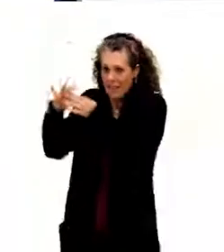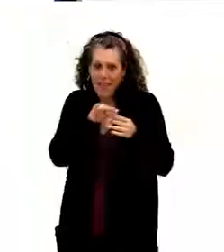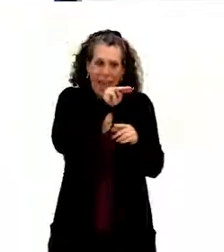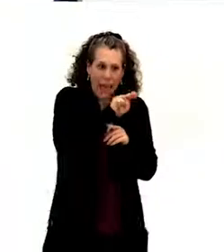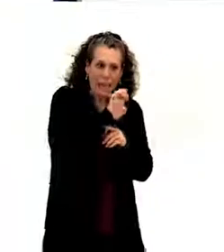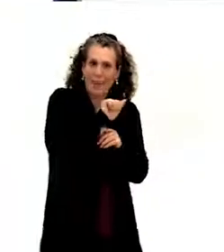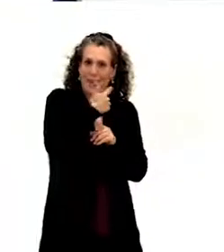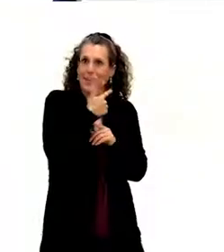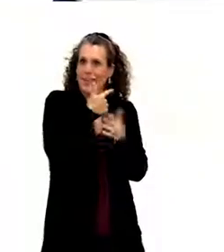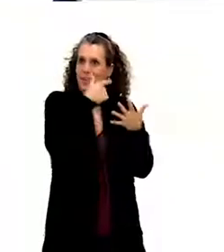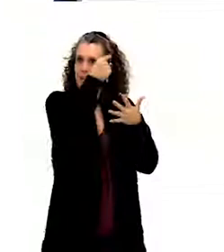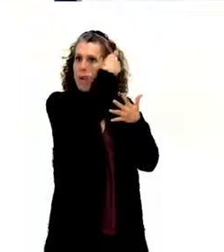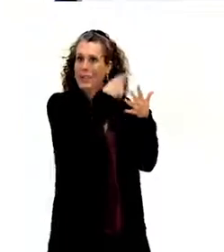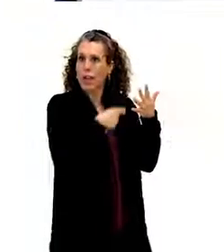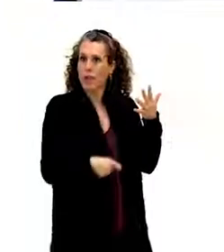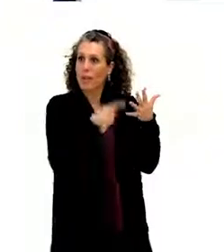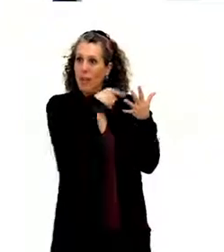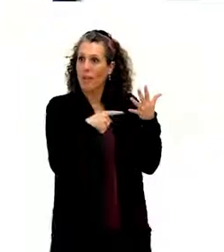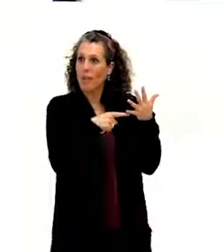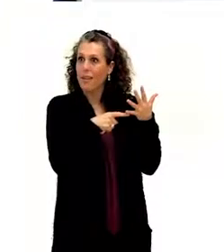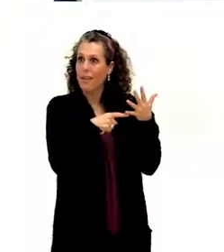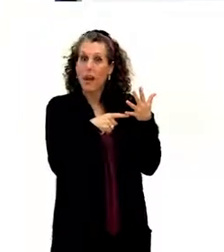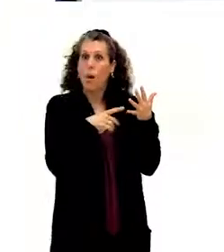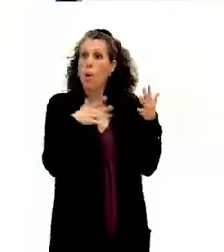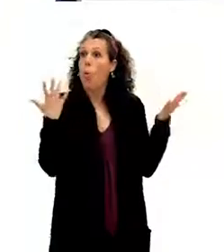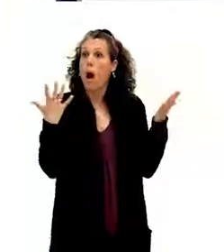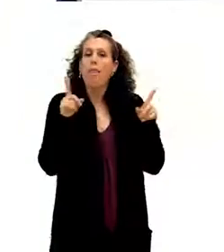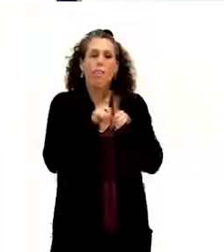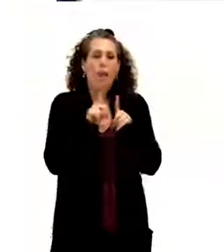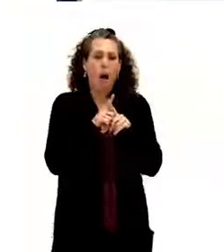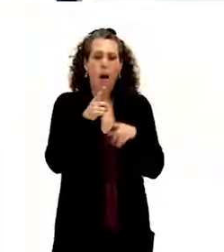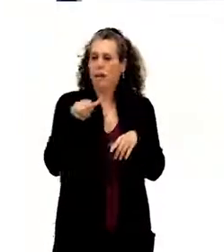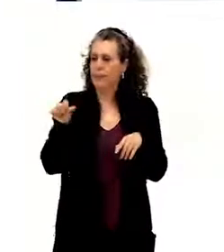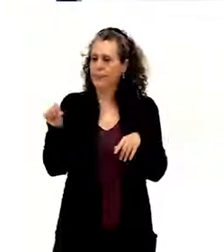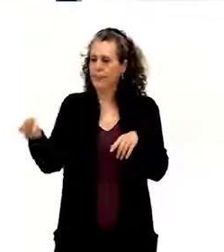award criteria is a door opening for